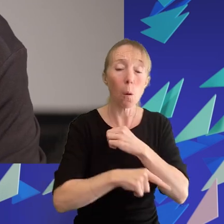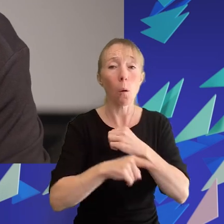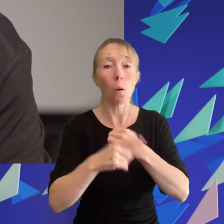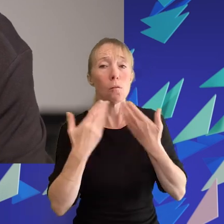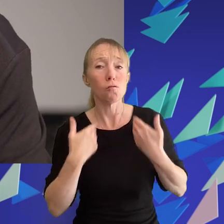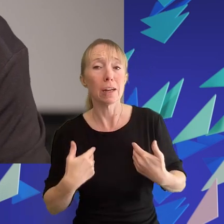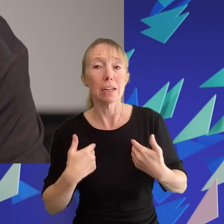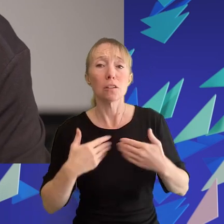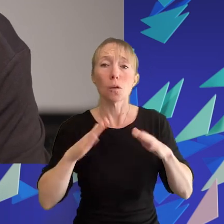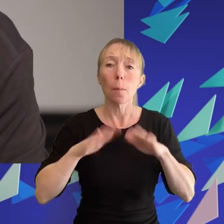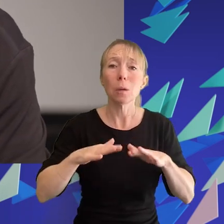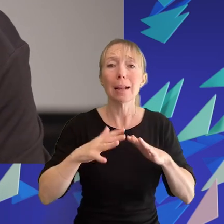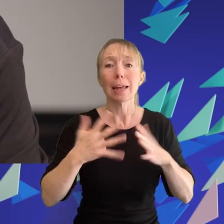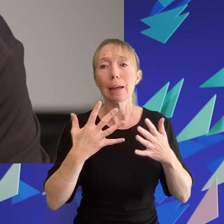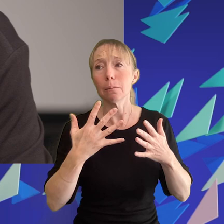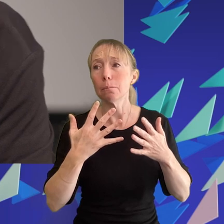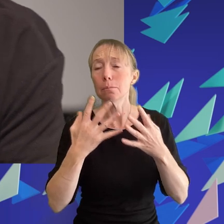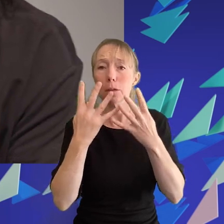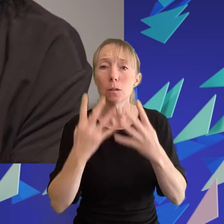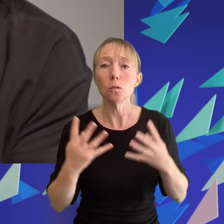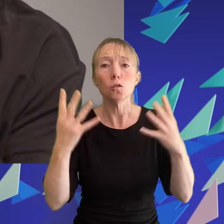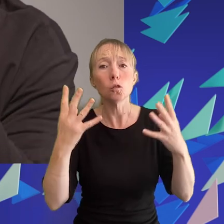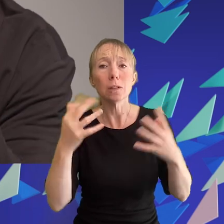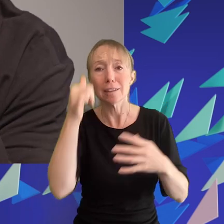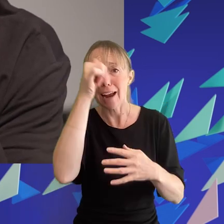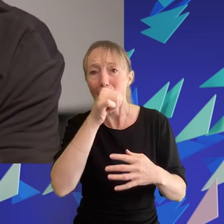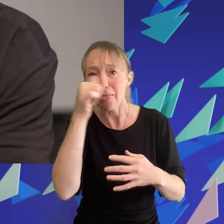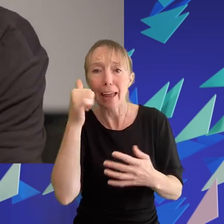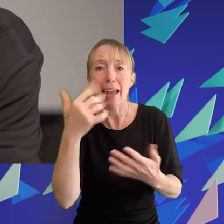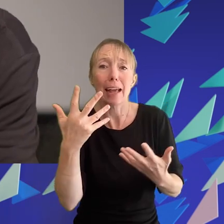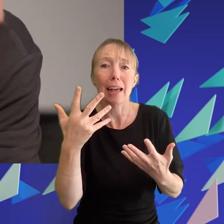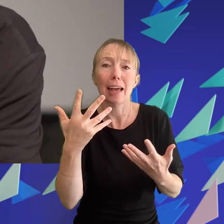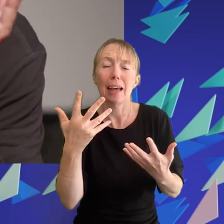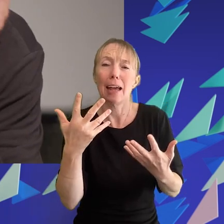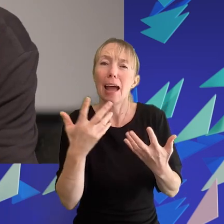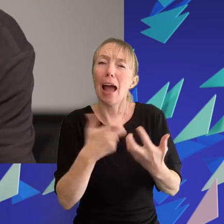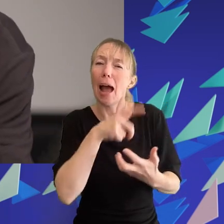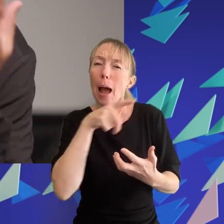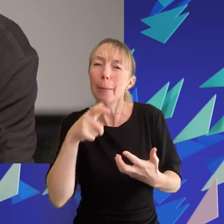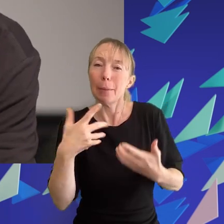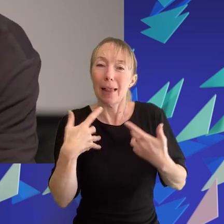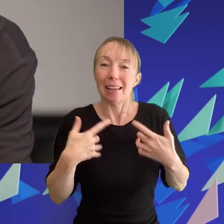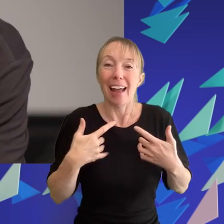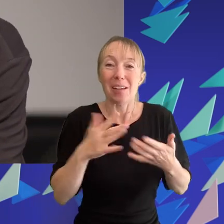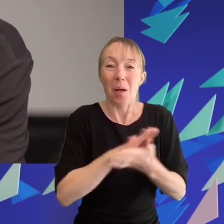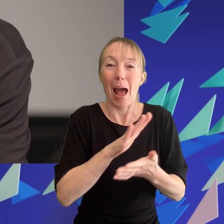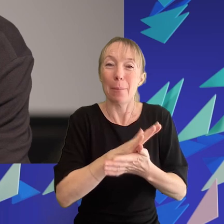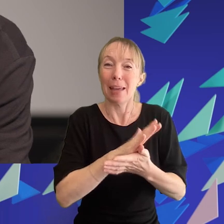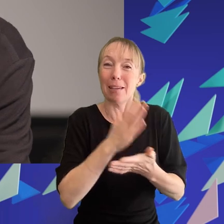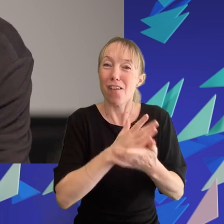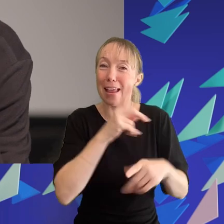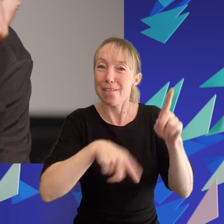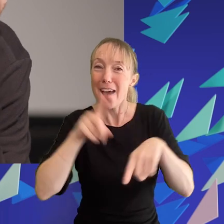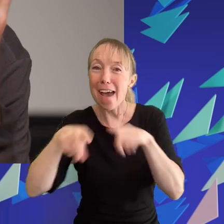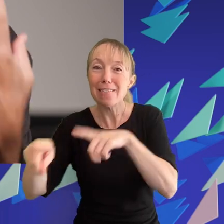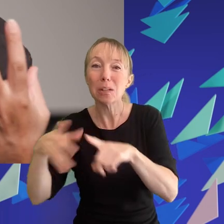Muslim, Jewish, Catholic, whatever. The way people get excited or get happy is very depending in the culture and whatever. So